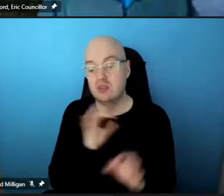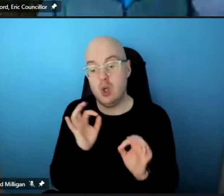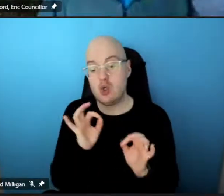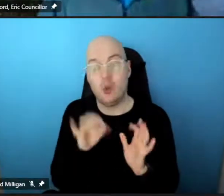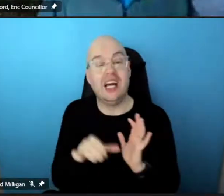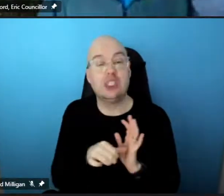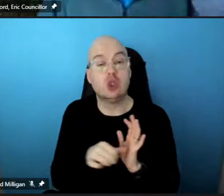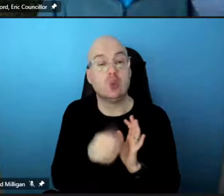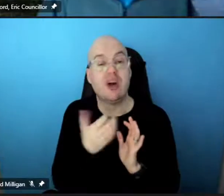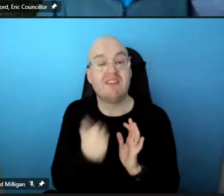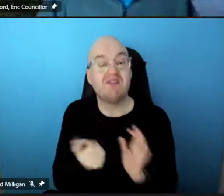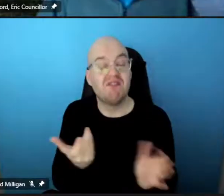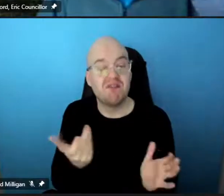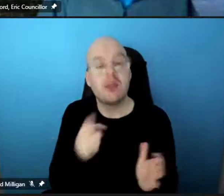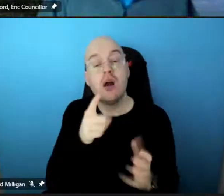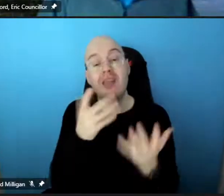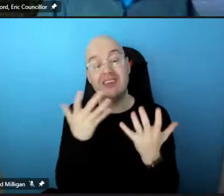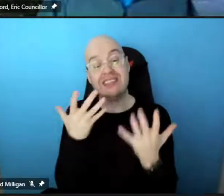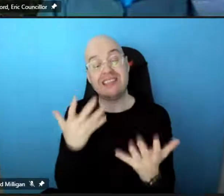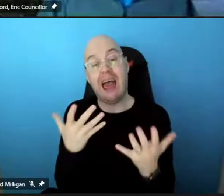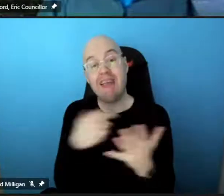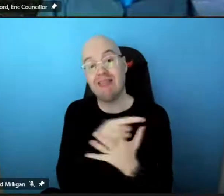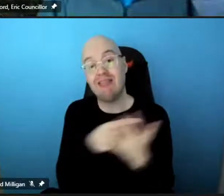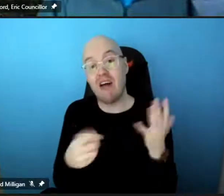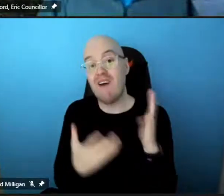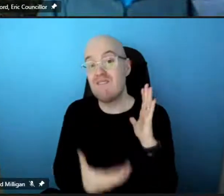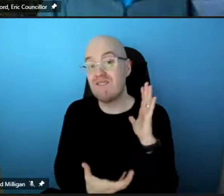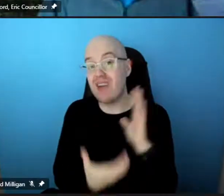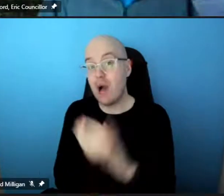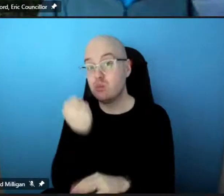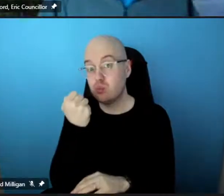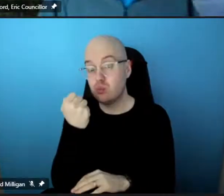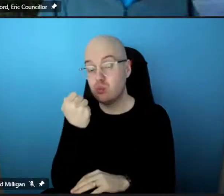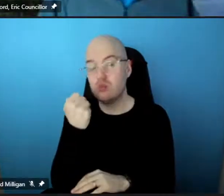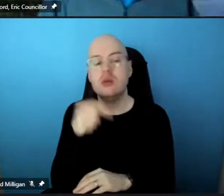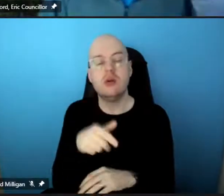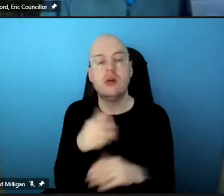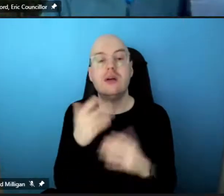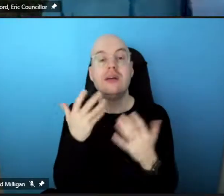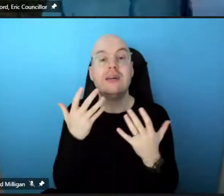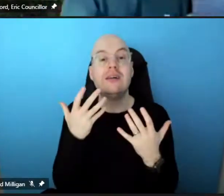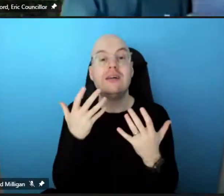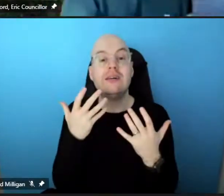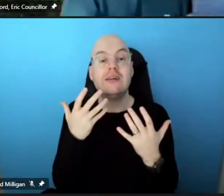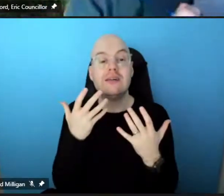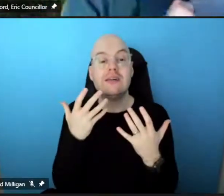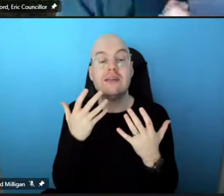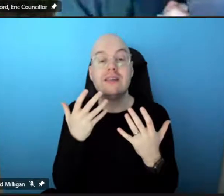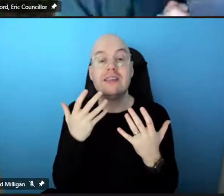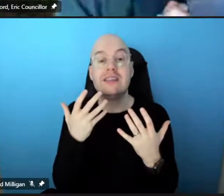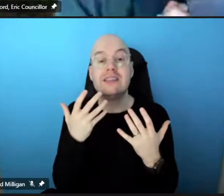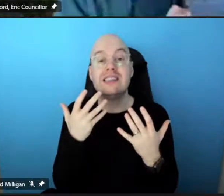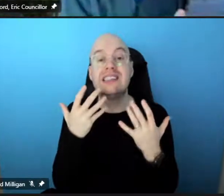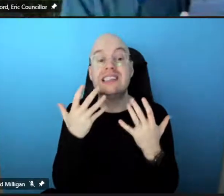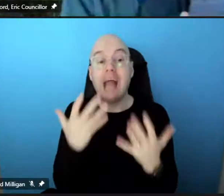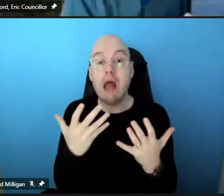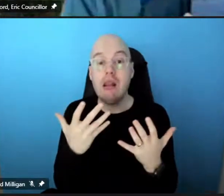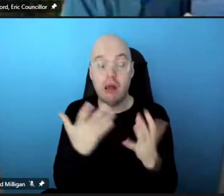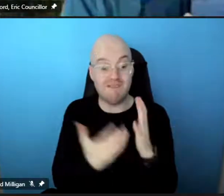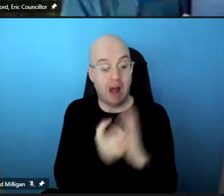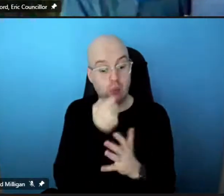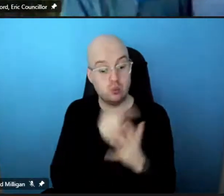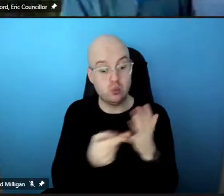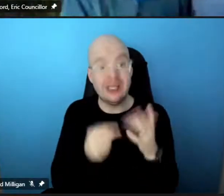the 10 that were founded, that's then given further detail at 4.7, which is just on the top of page